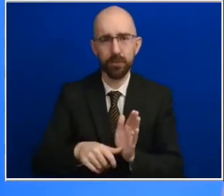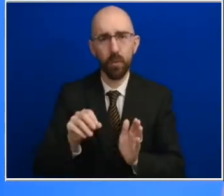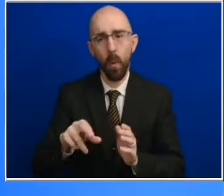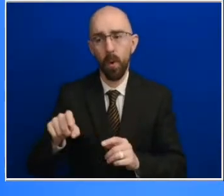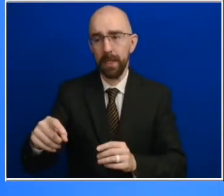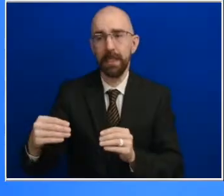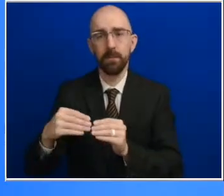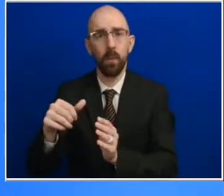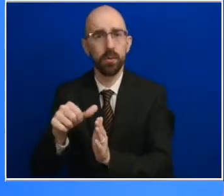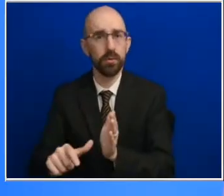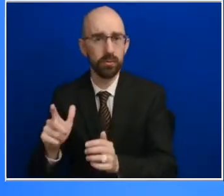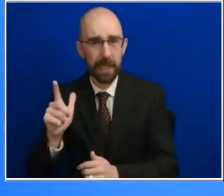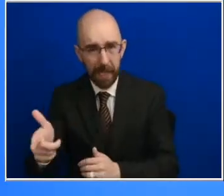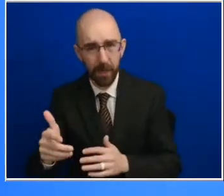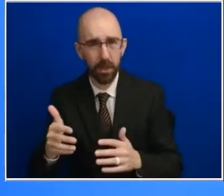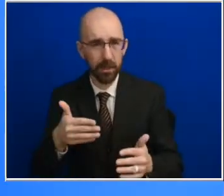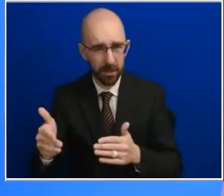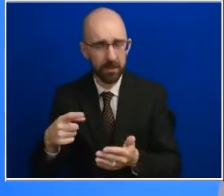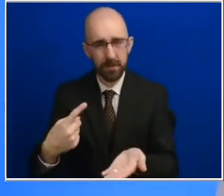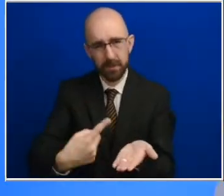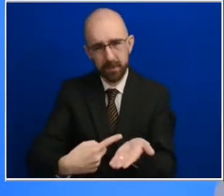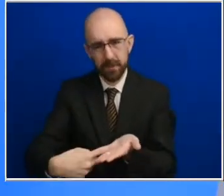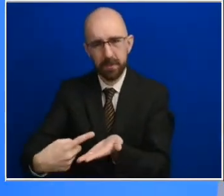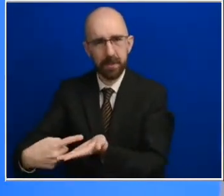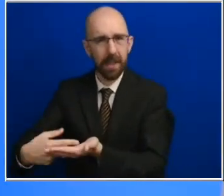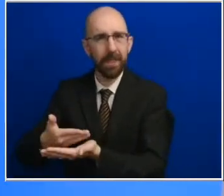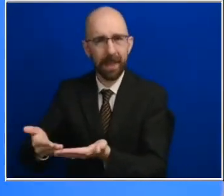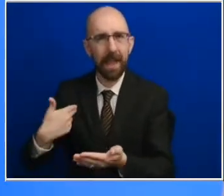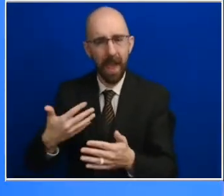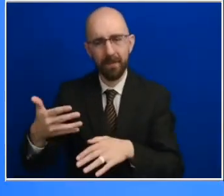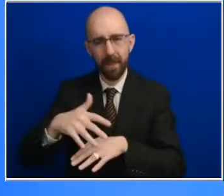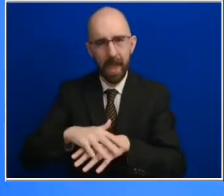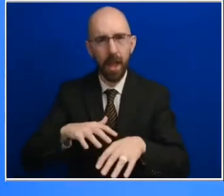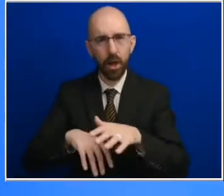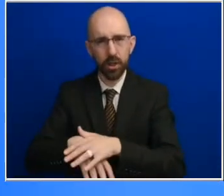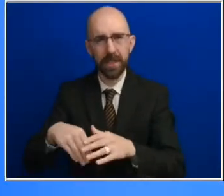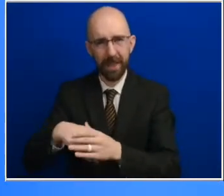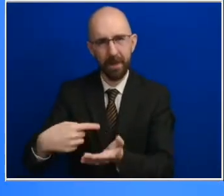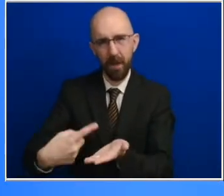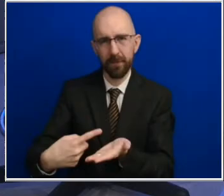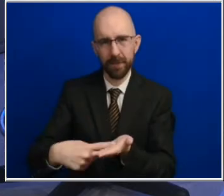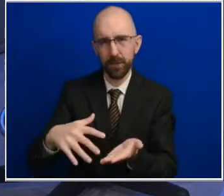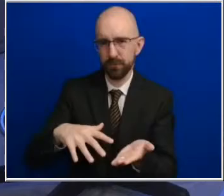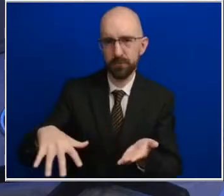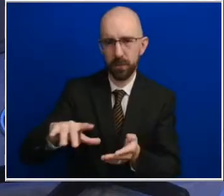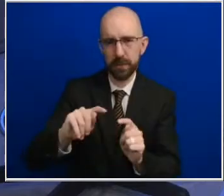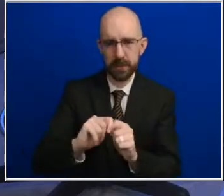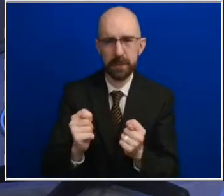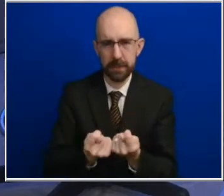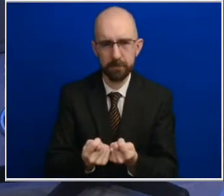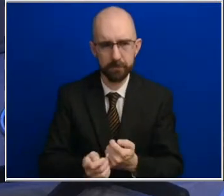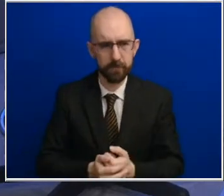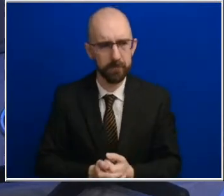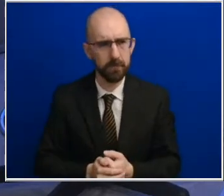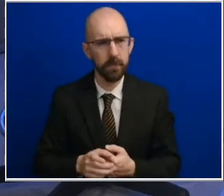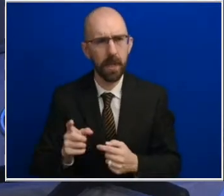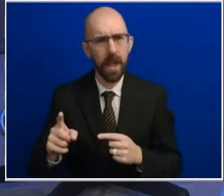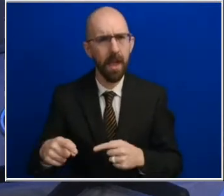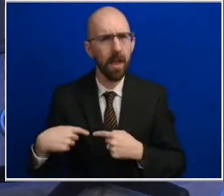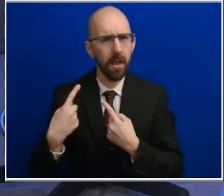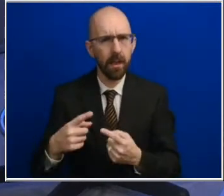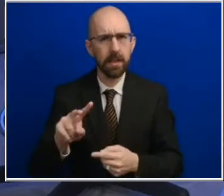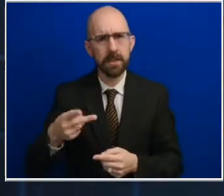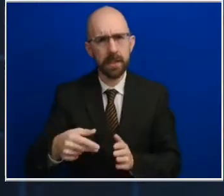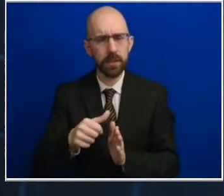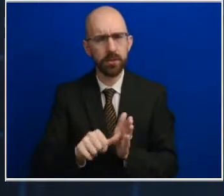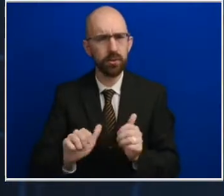So beforehand, we just have a lot of different layered conversations across the team. And how long has it been then since your second surgery? It has